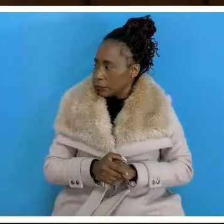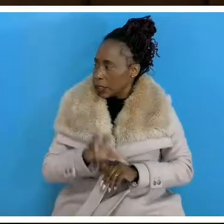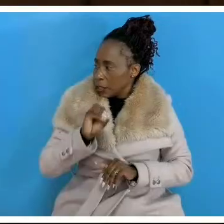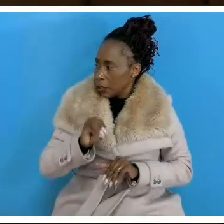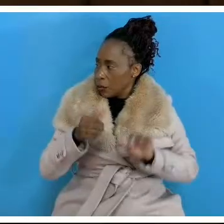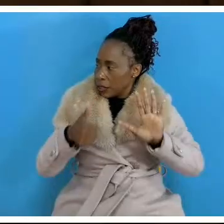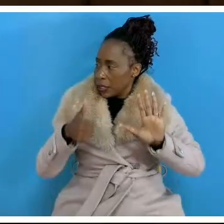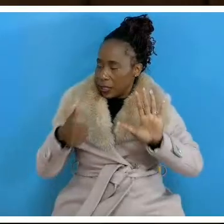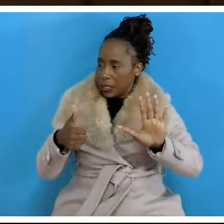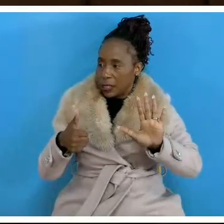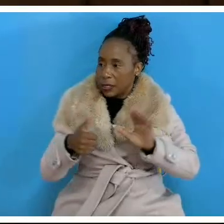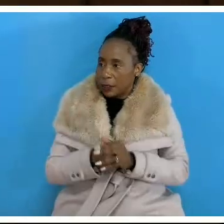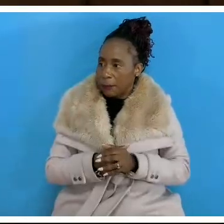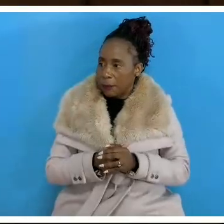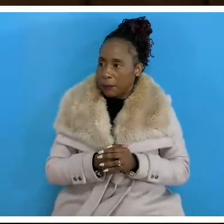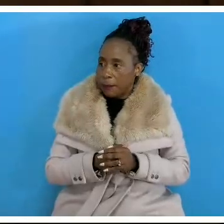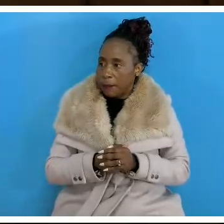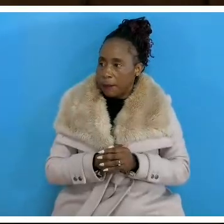066